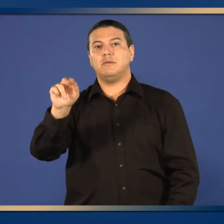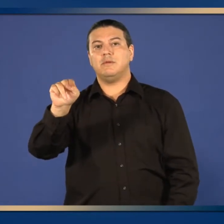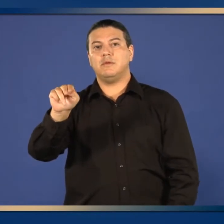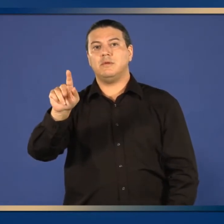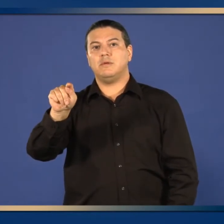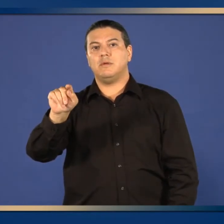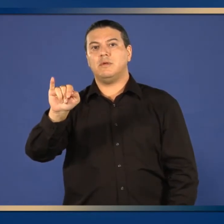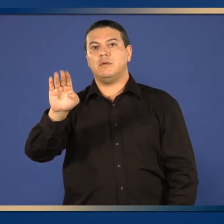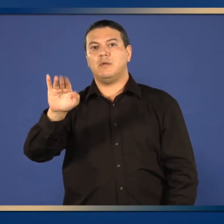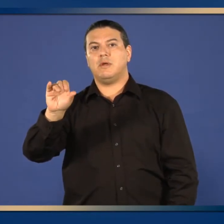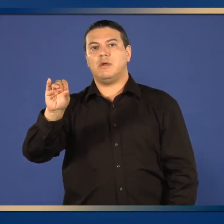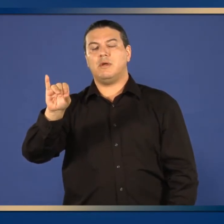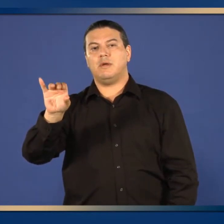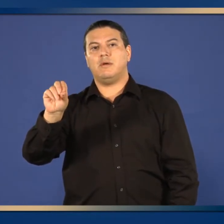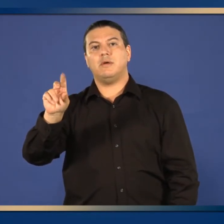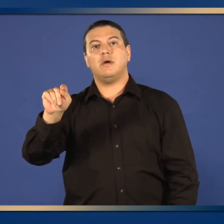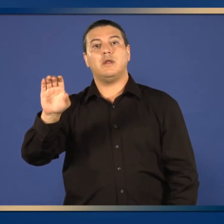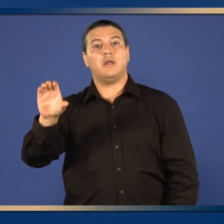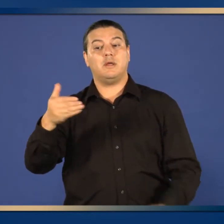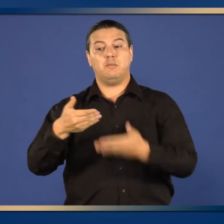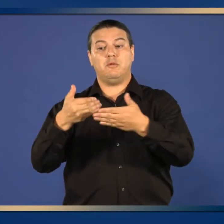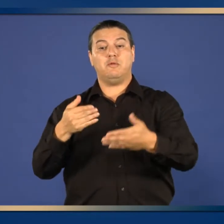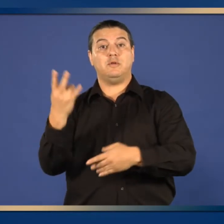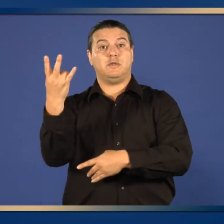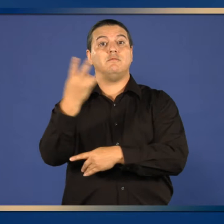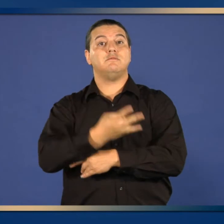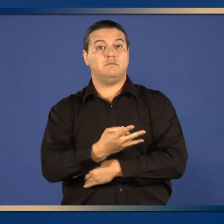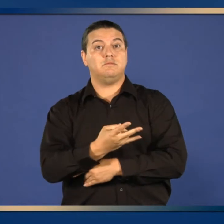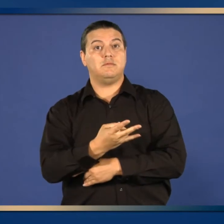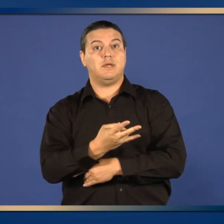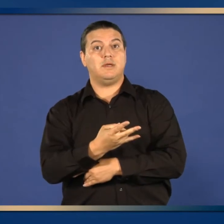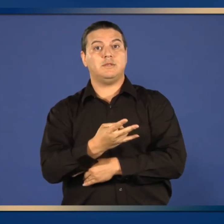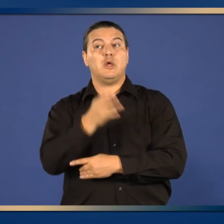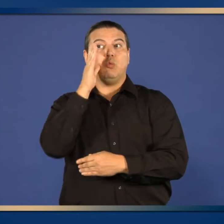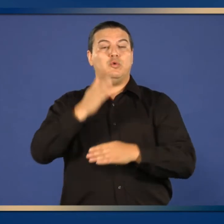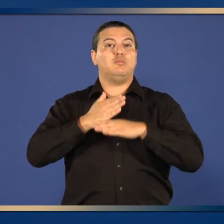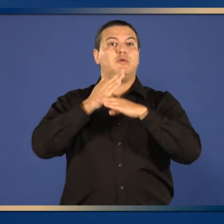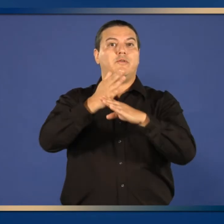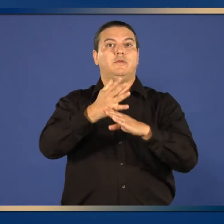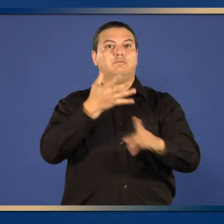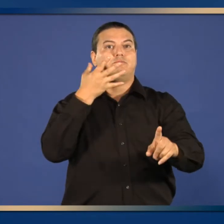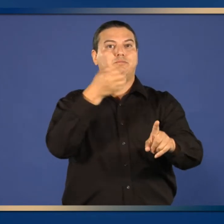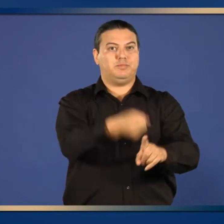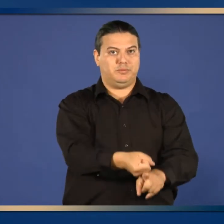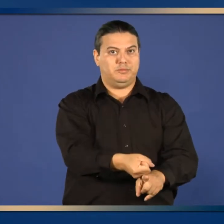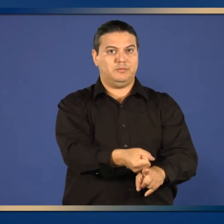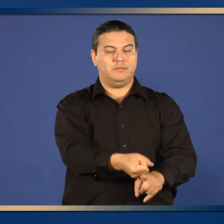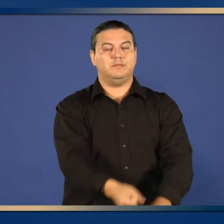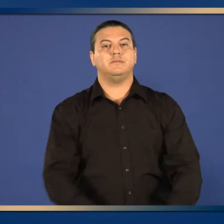7 days of exposure to prevent the disease from developing.